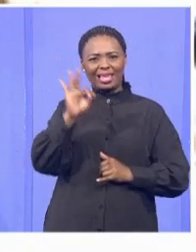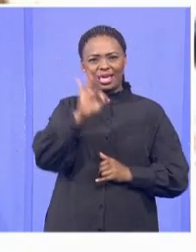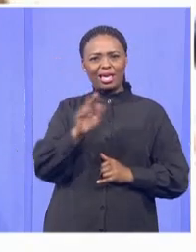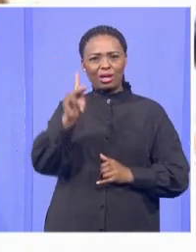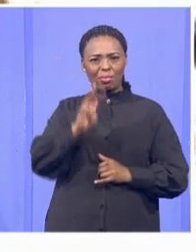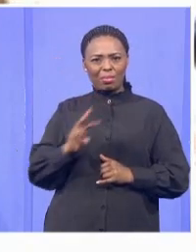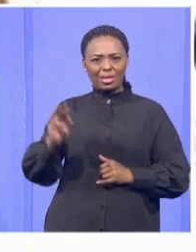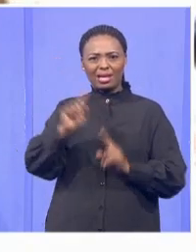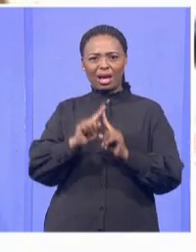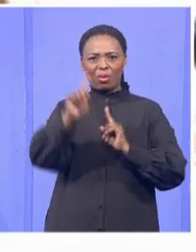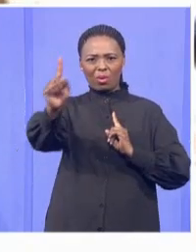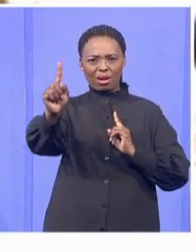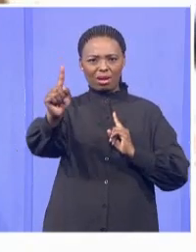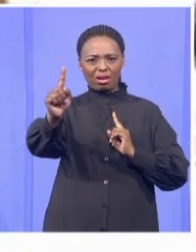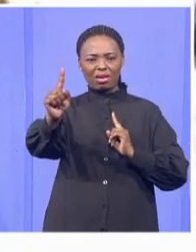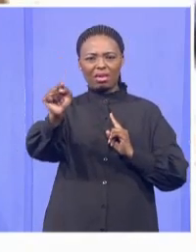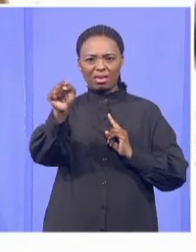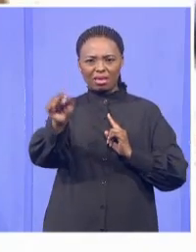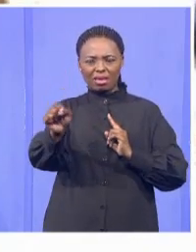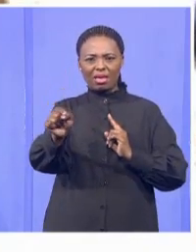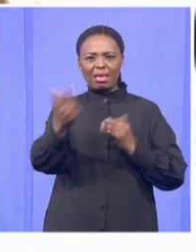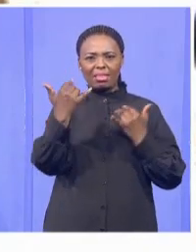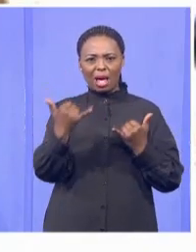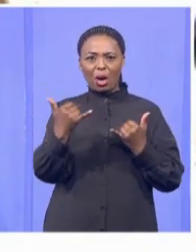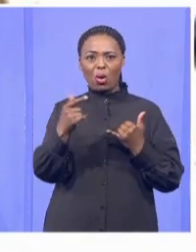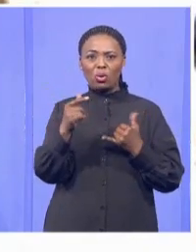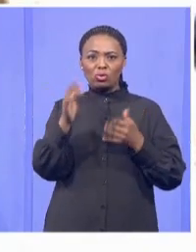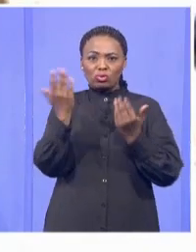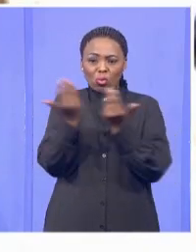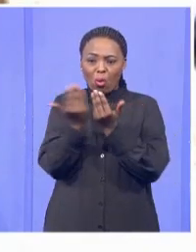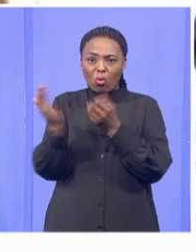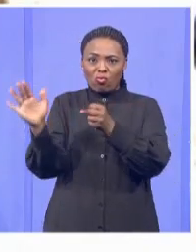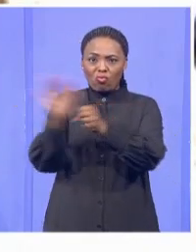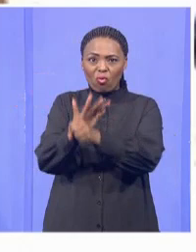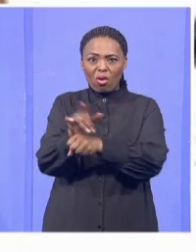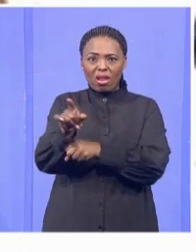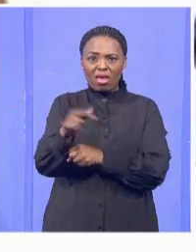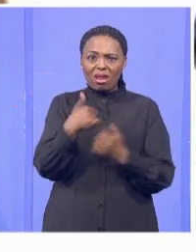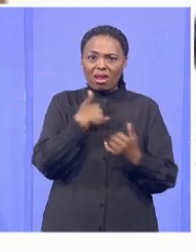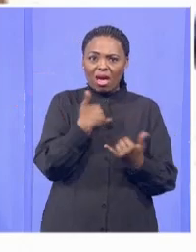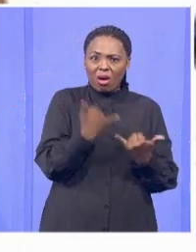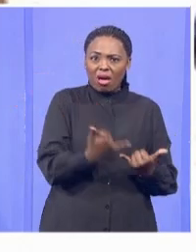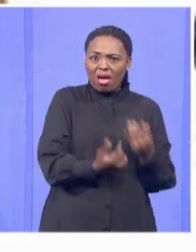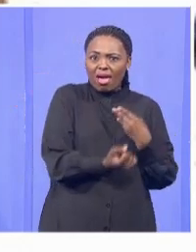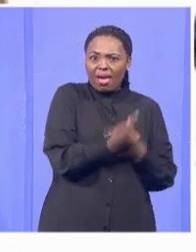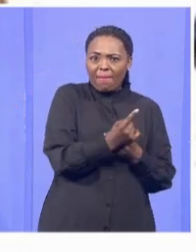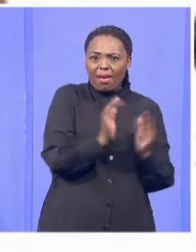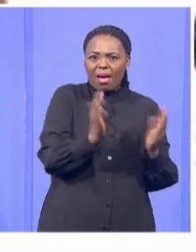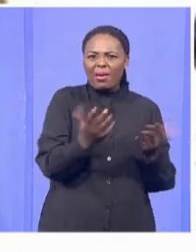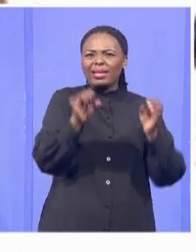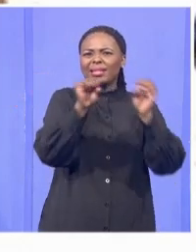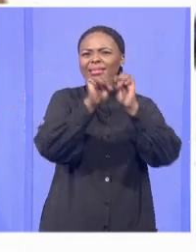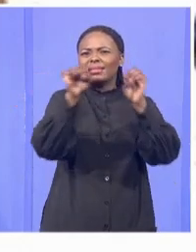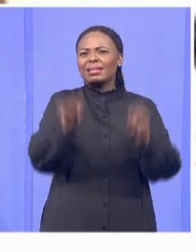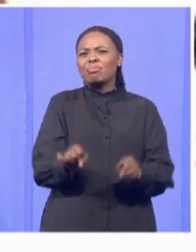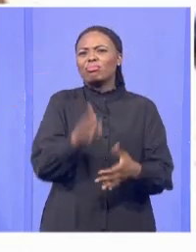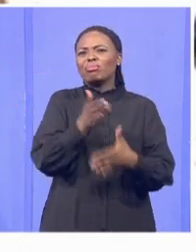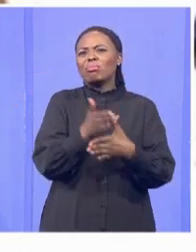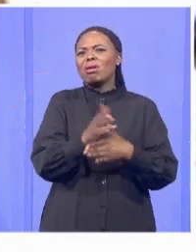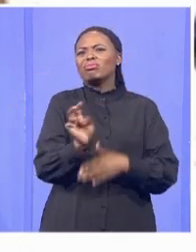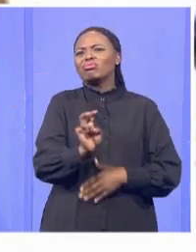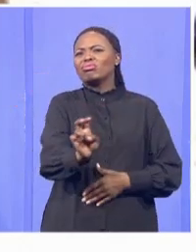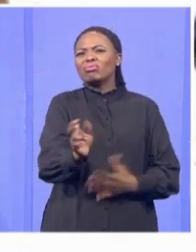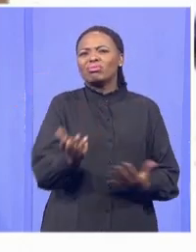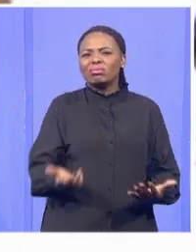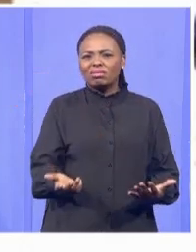full, what is going to happen to me as you know, how does the system work like that when there's 3